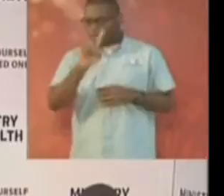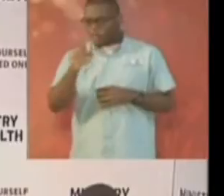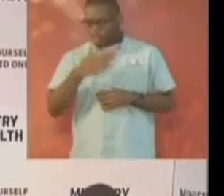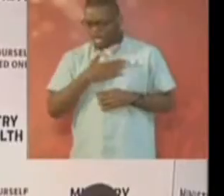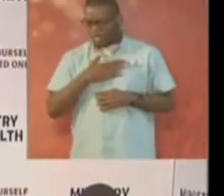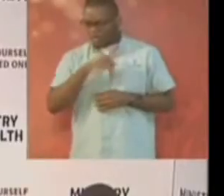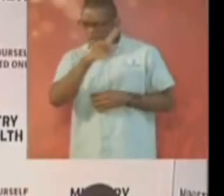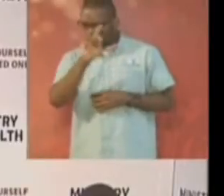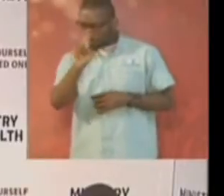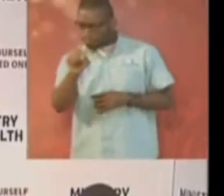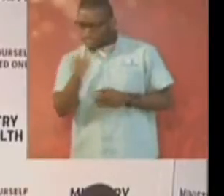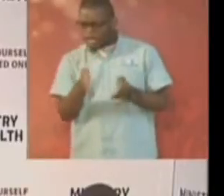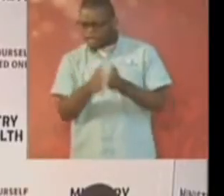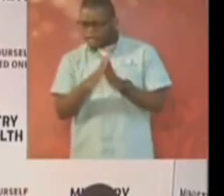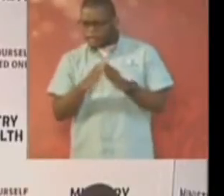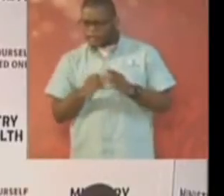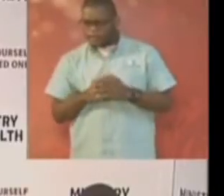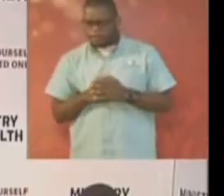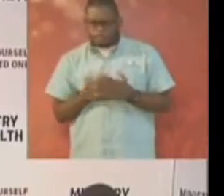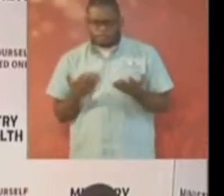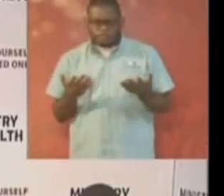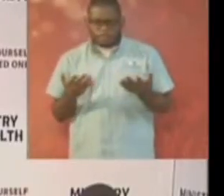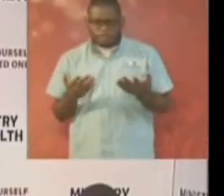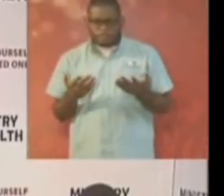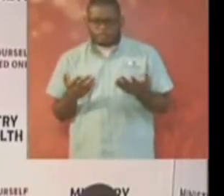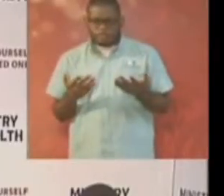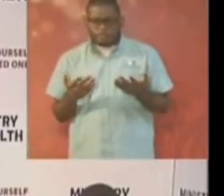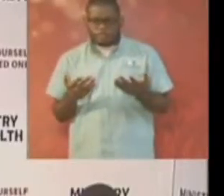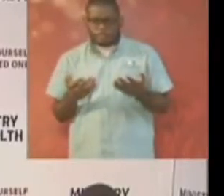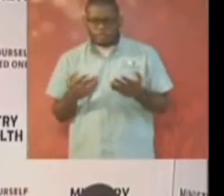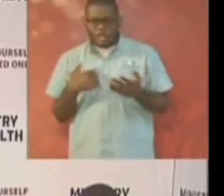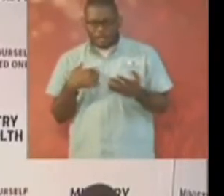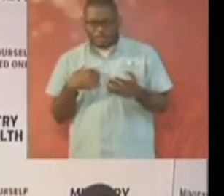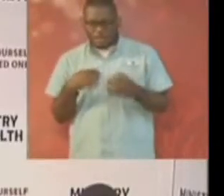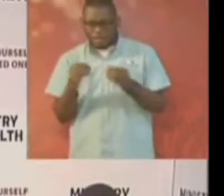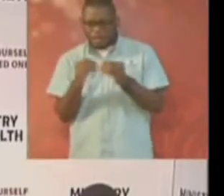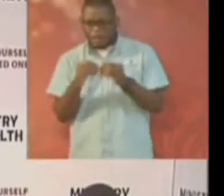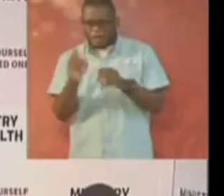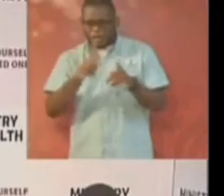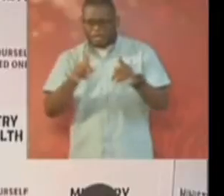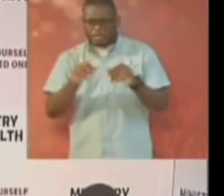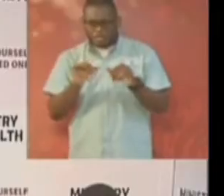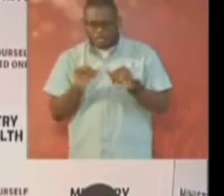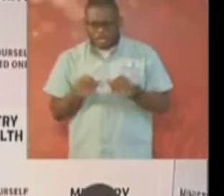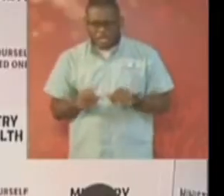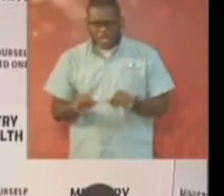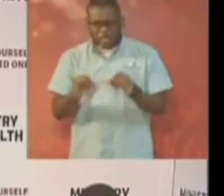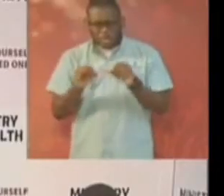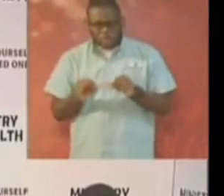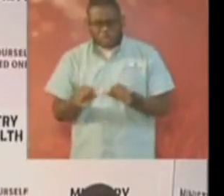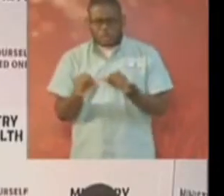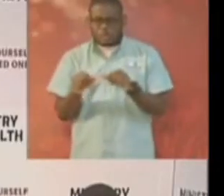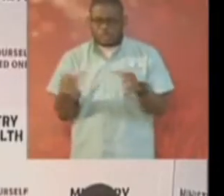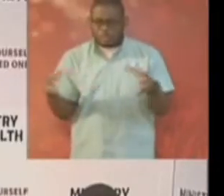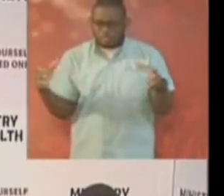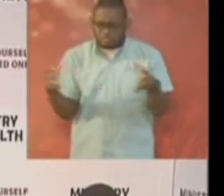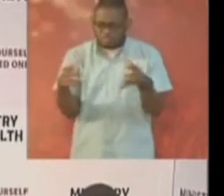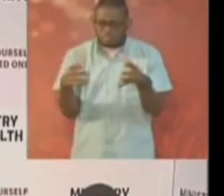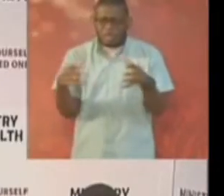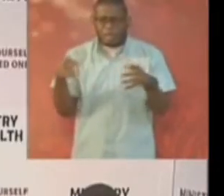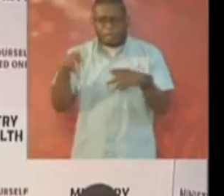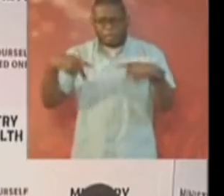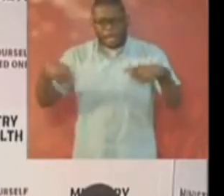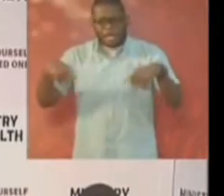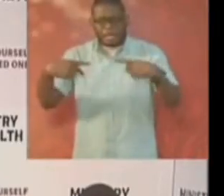the increase of gatherings that we're seeing. We're seeing some persons continuing to gather despite